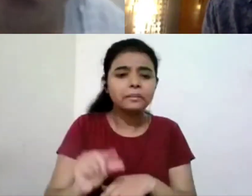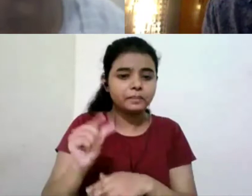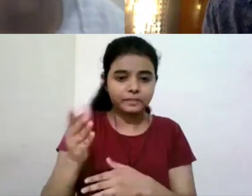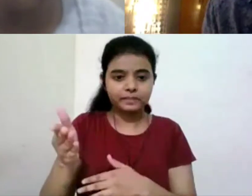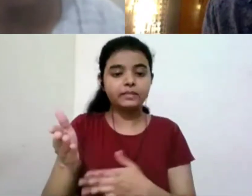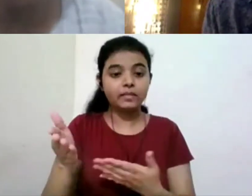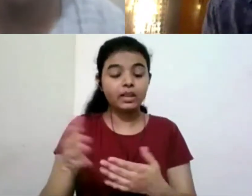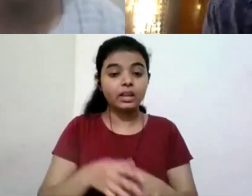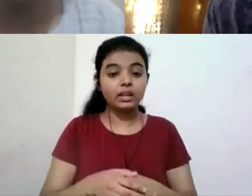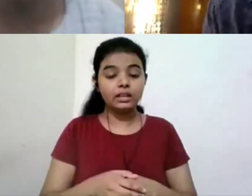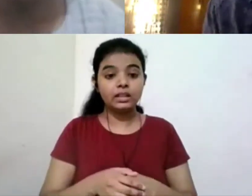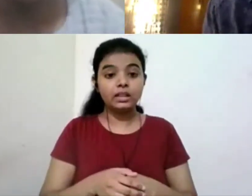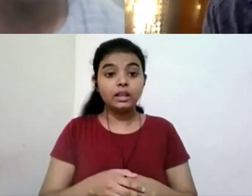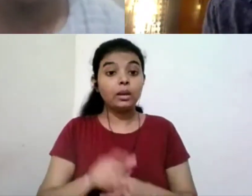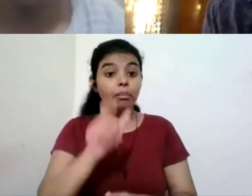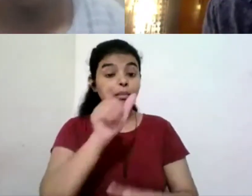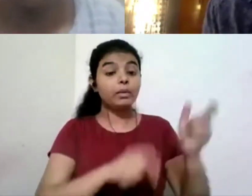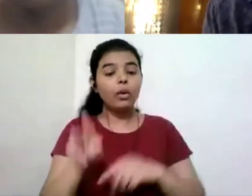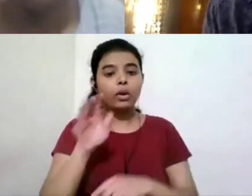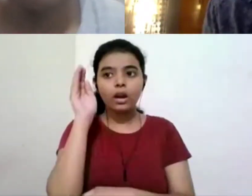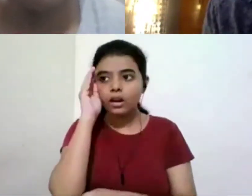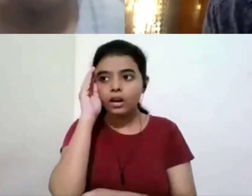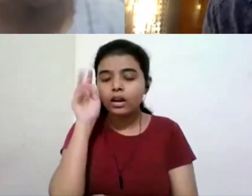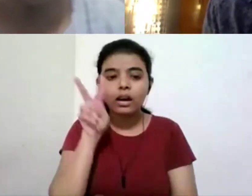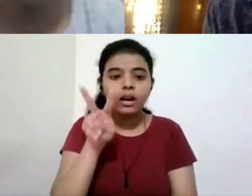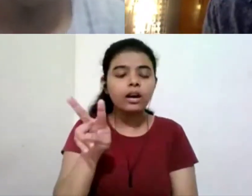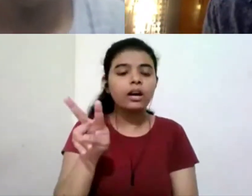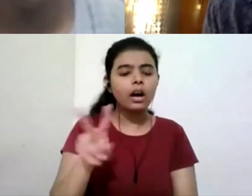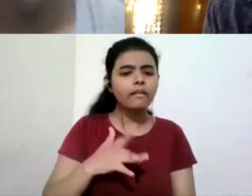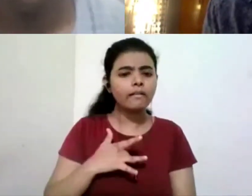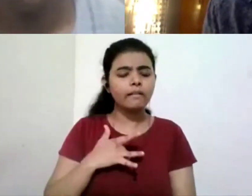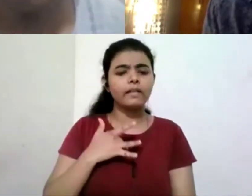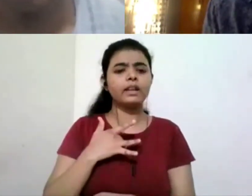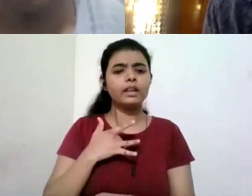all other people were listening to him, they felt a certain